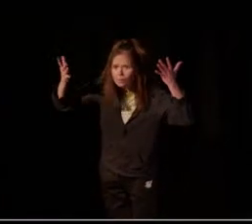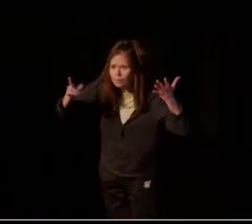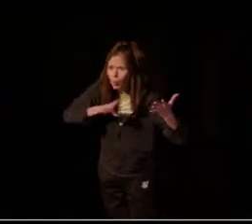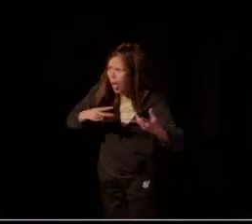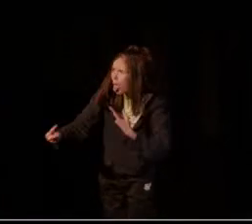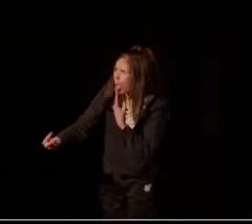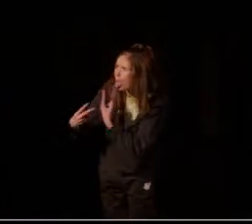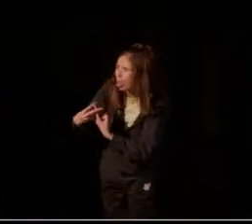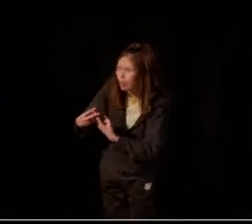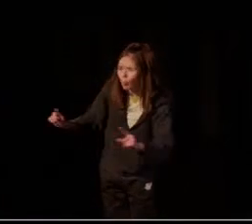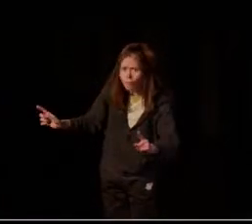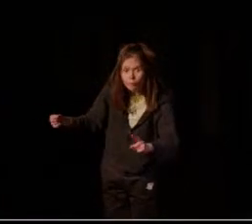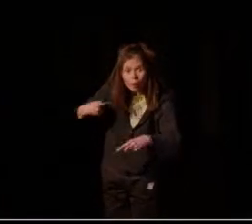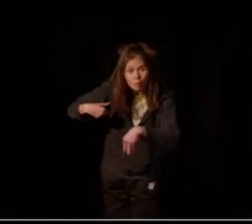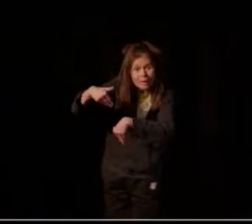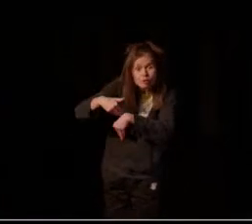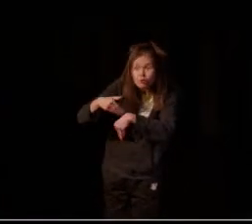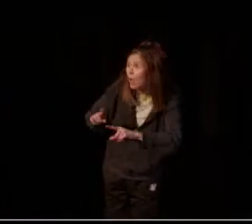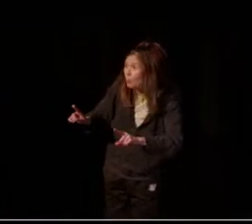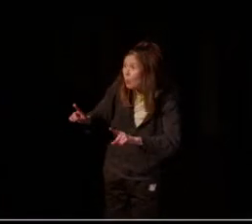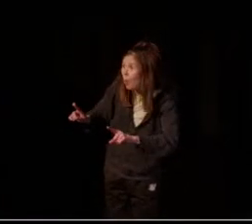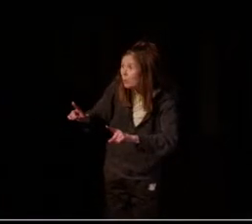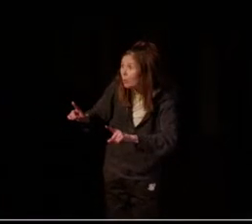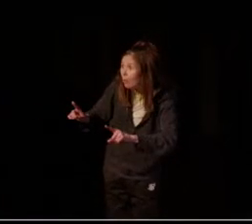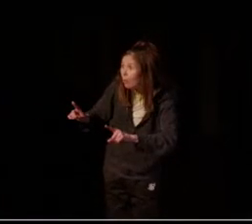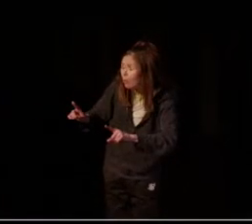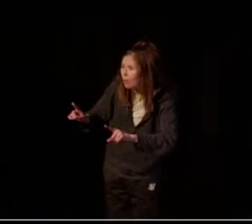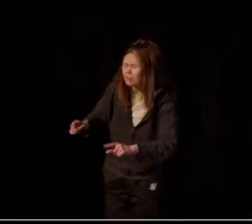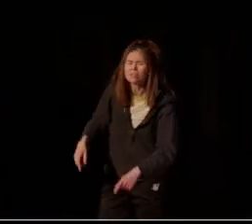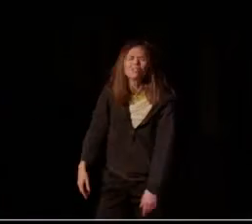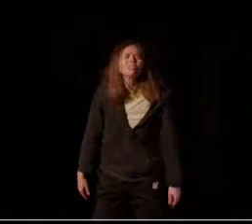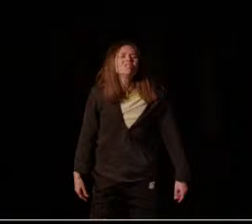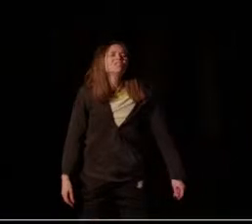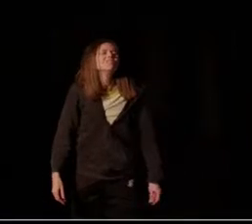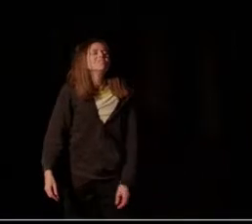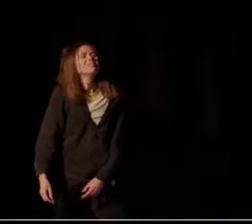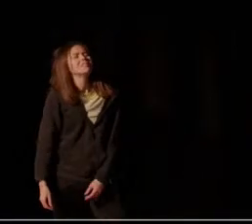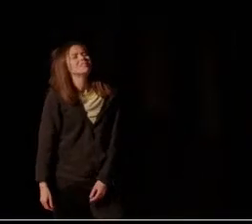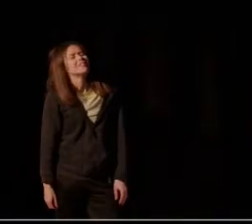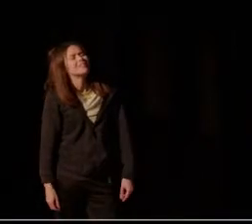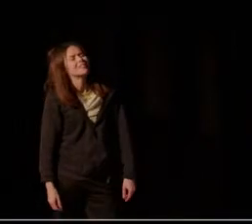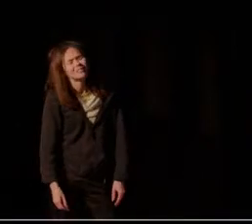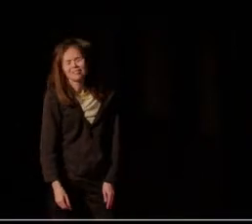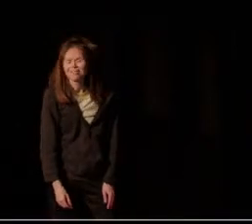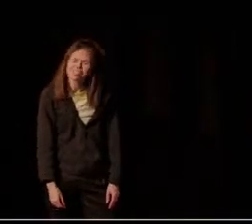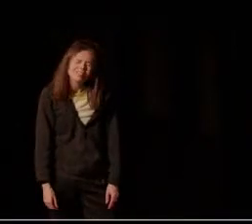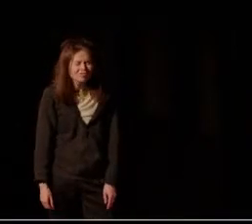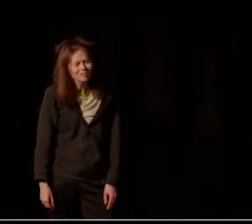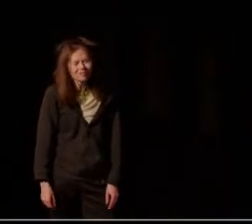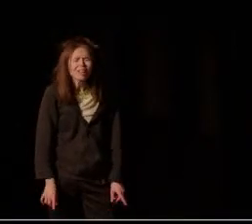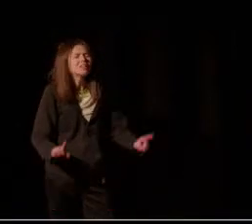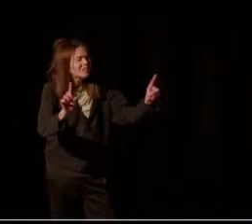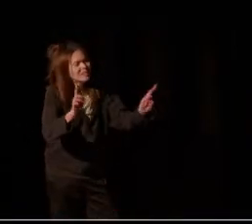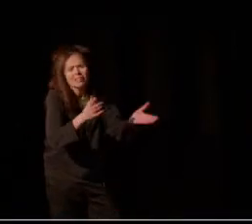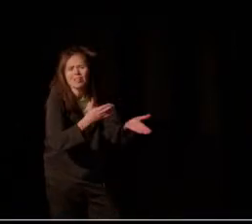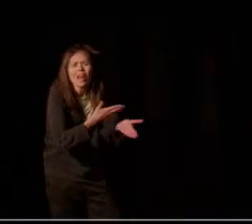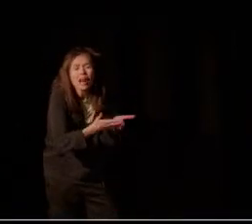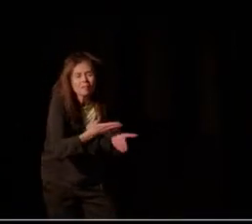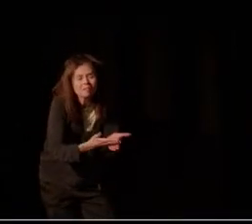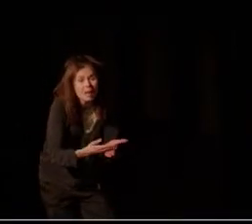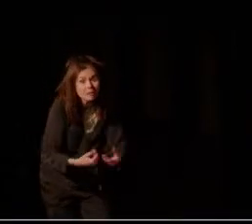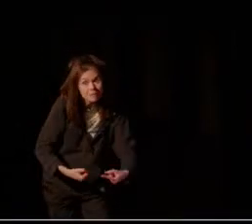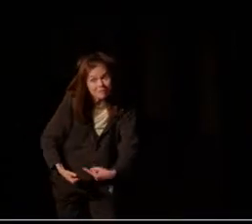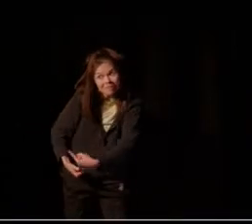name. If then I deny it, it's none of mine. Have you not seen, Camillo, or heard, or thought my wife